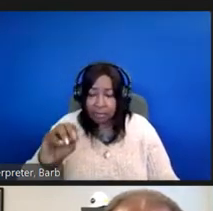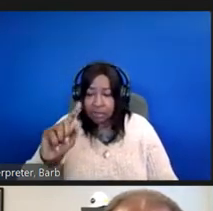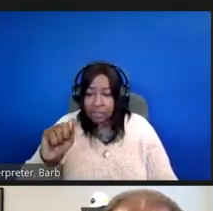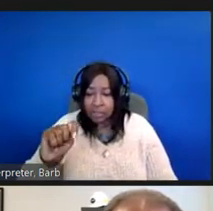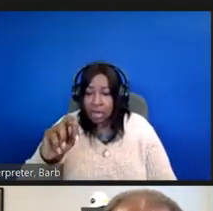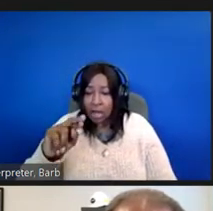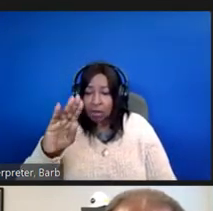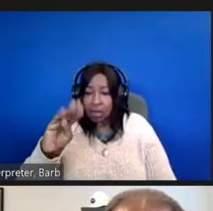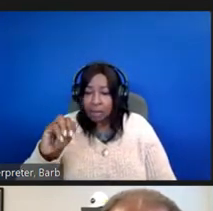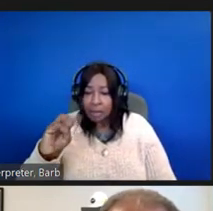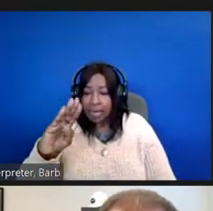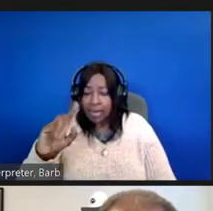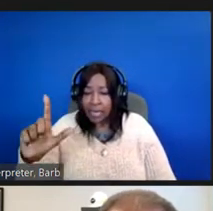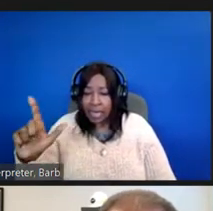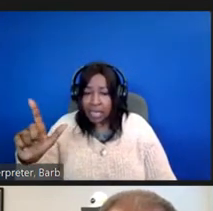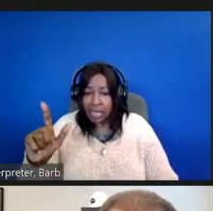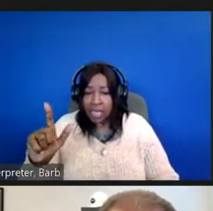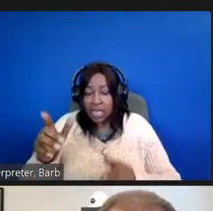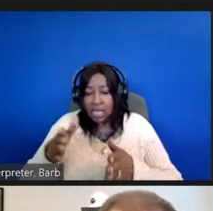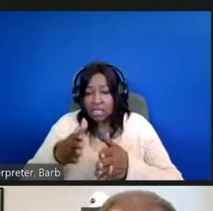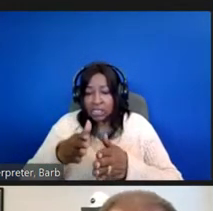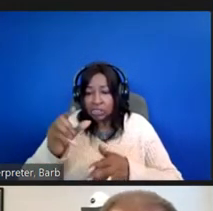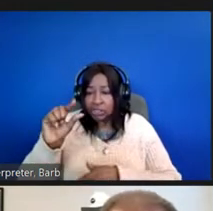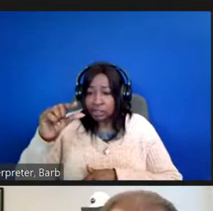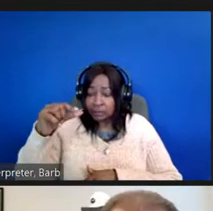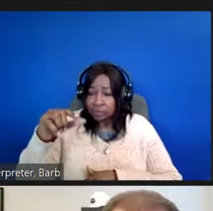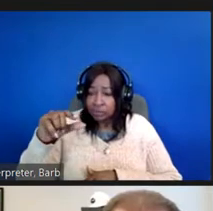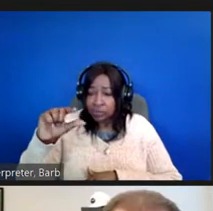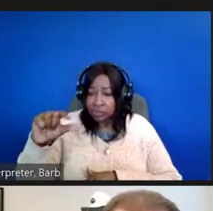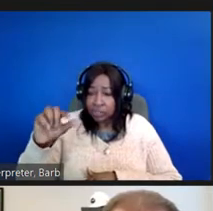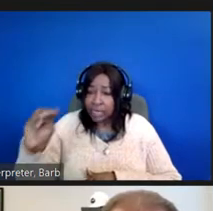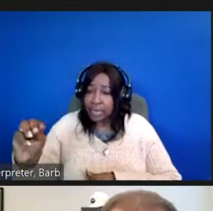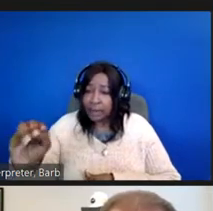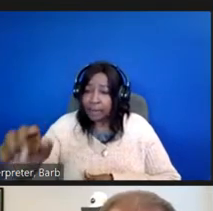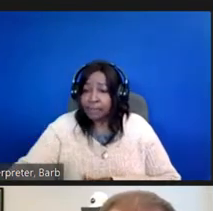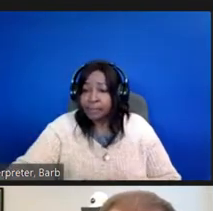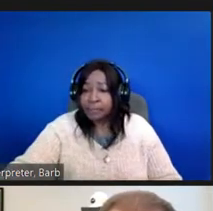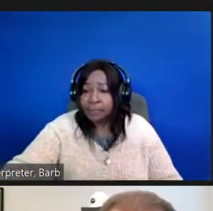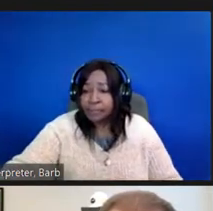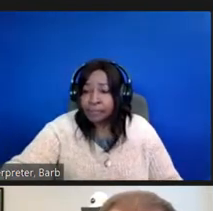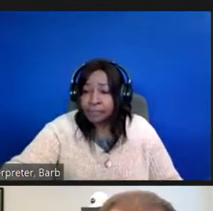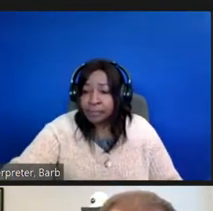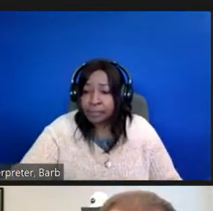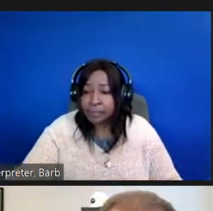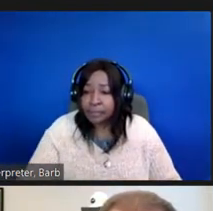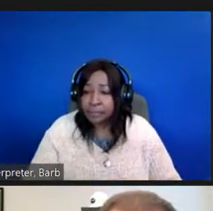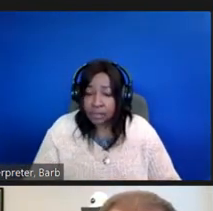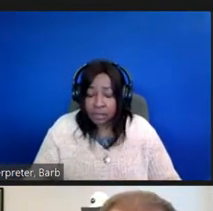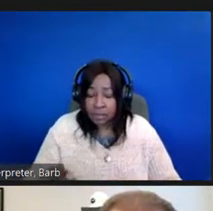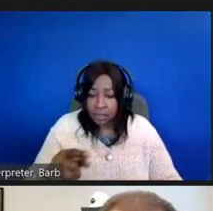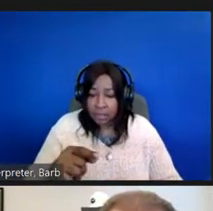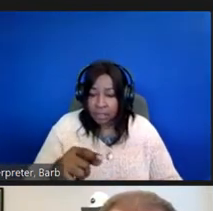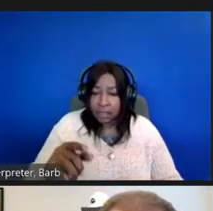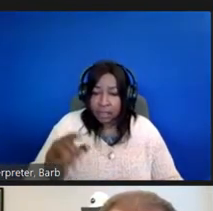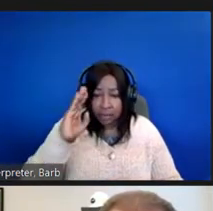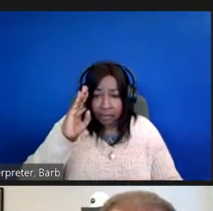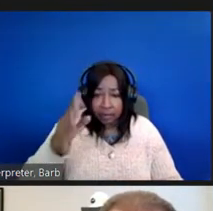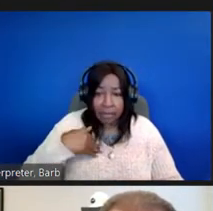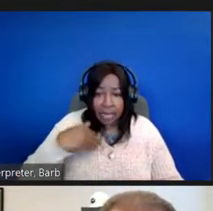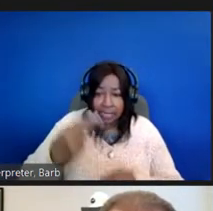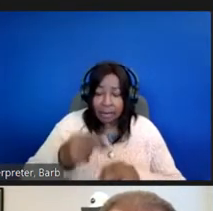Operation. Hello, Whitney. Can you hear me? Yes, hear you loud and clear. Thank you. My name is Bill